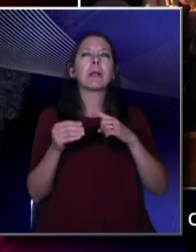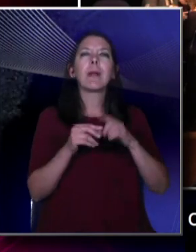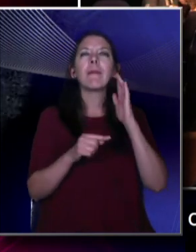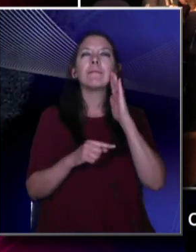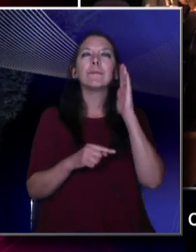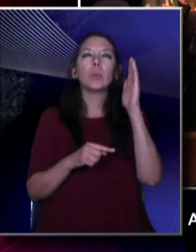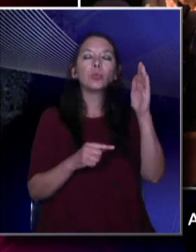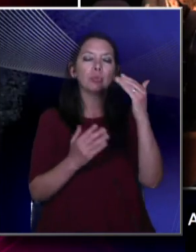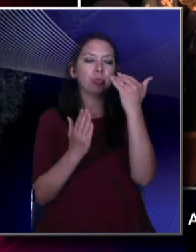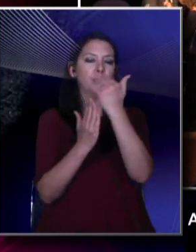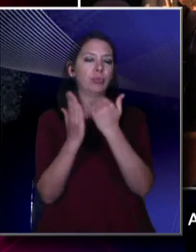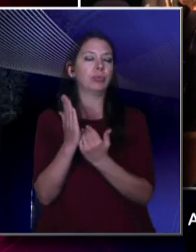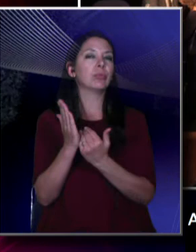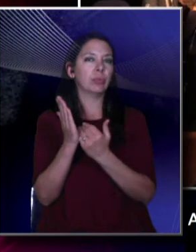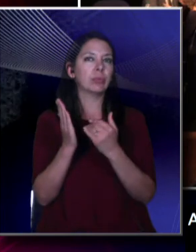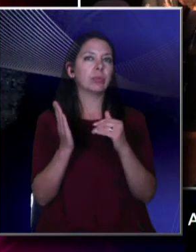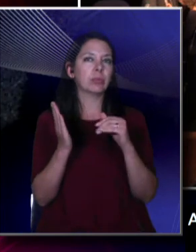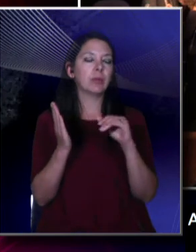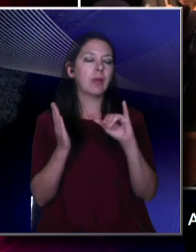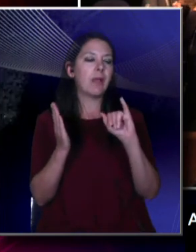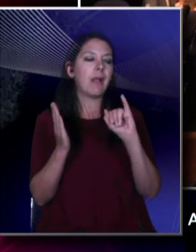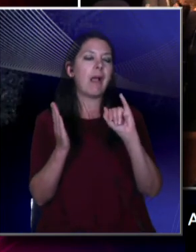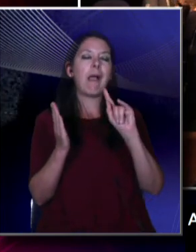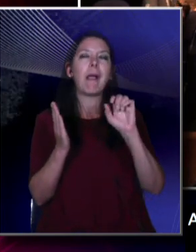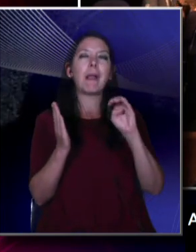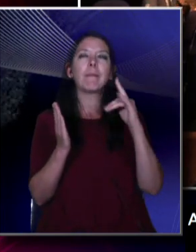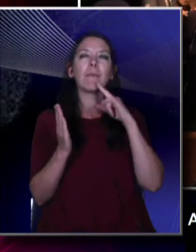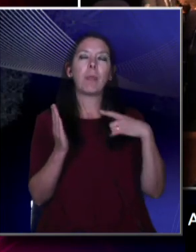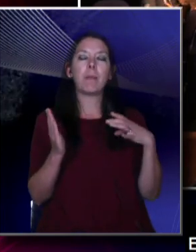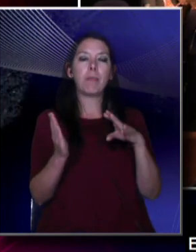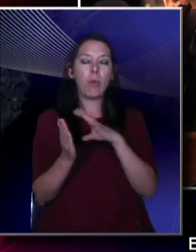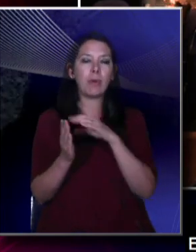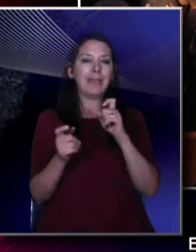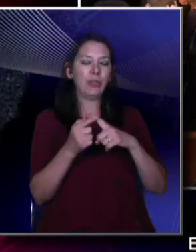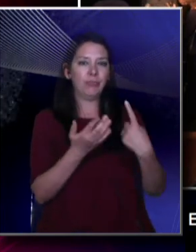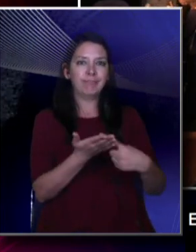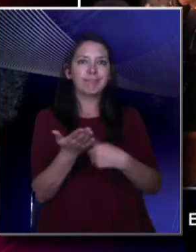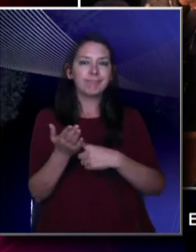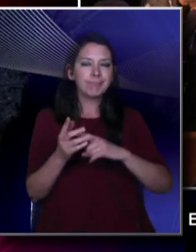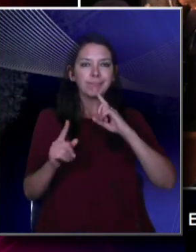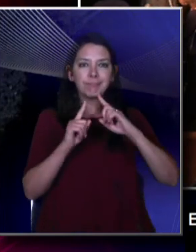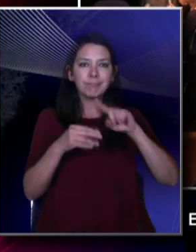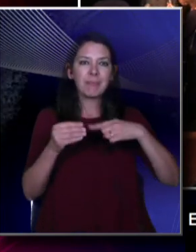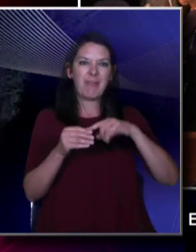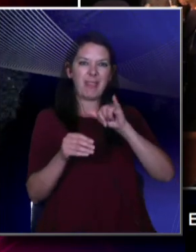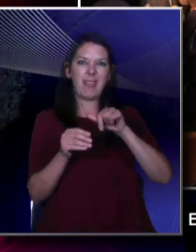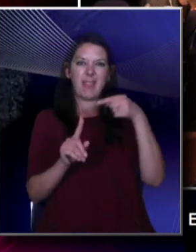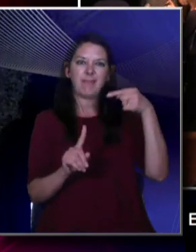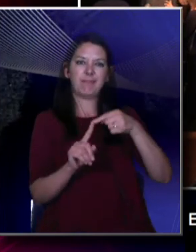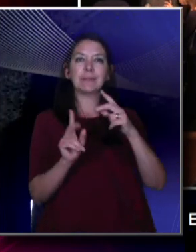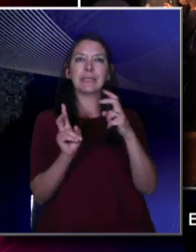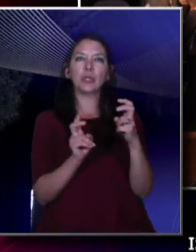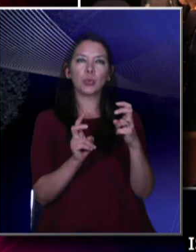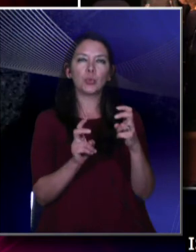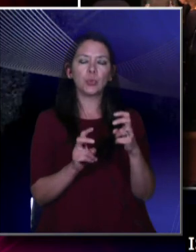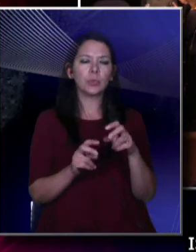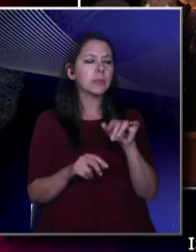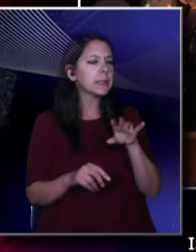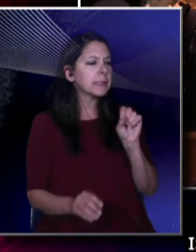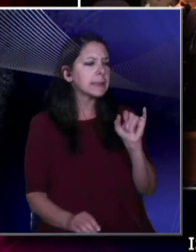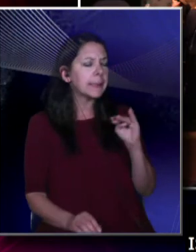agenda items for the board, and I'm entertaining a conversation to have about that particular issue. What was that, Dr.